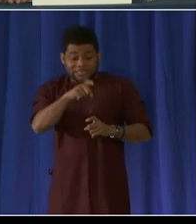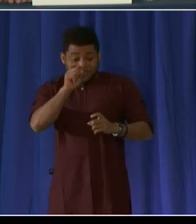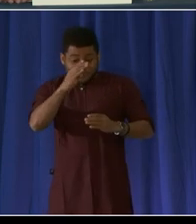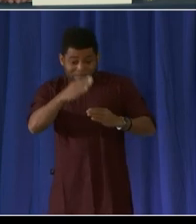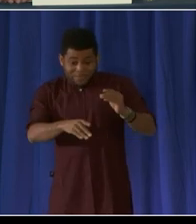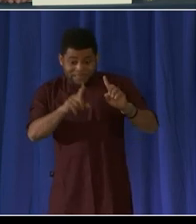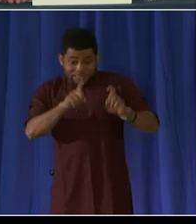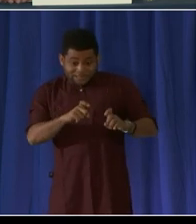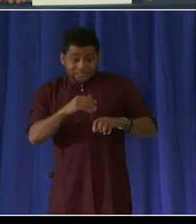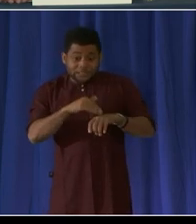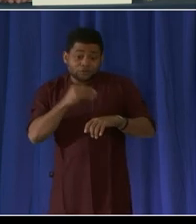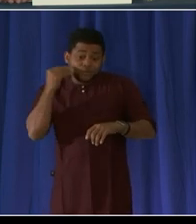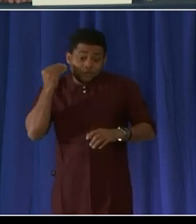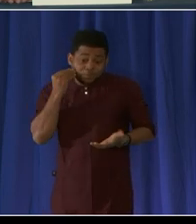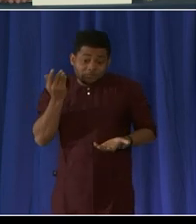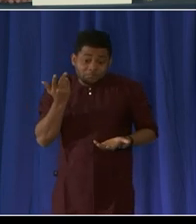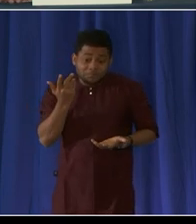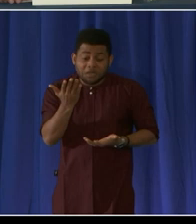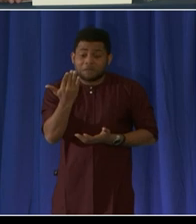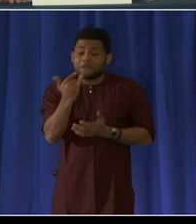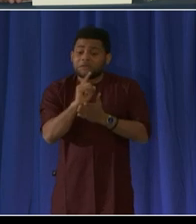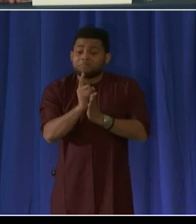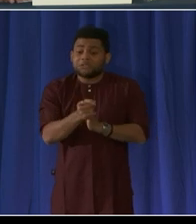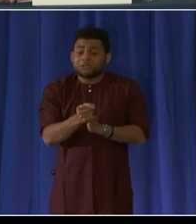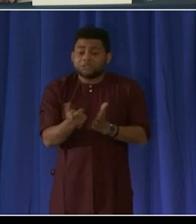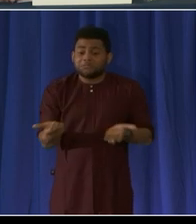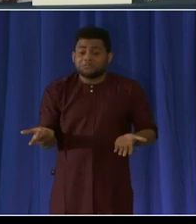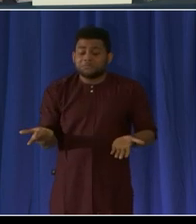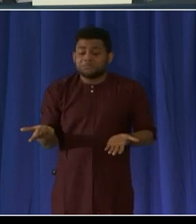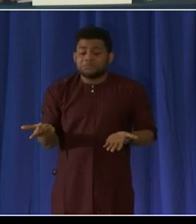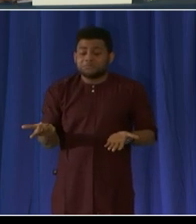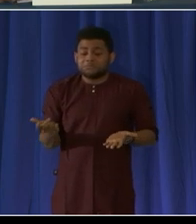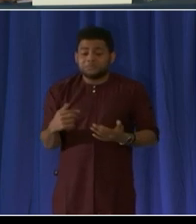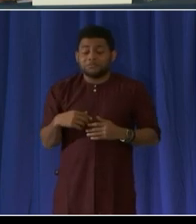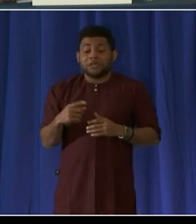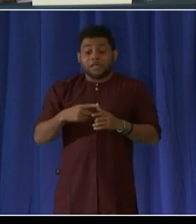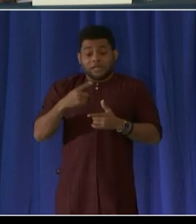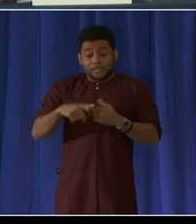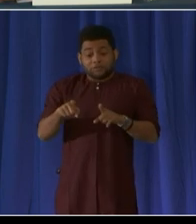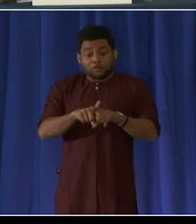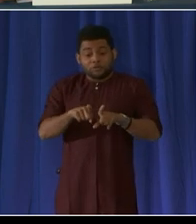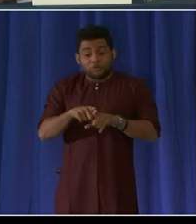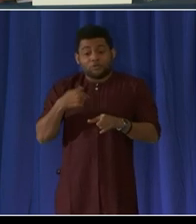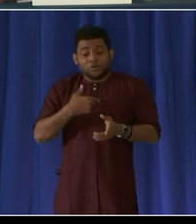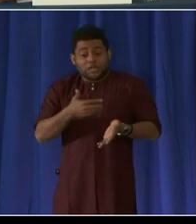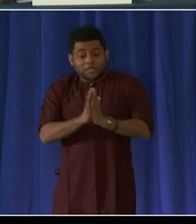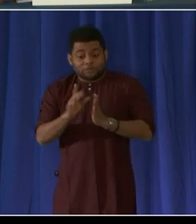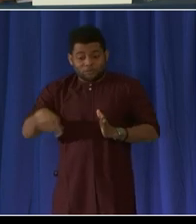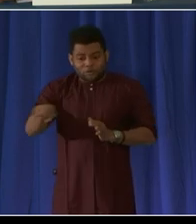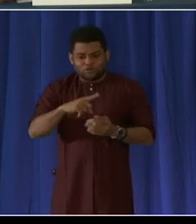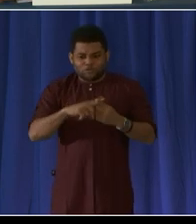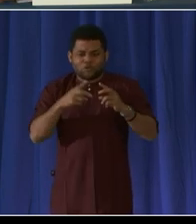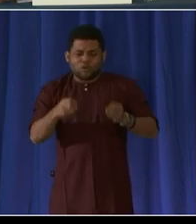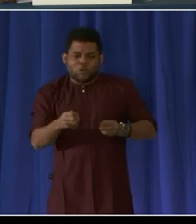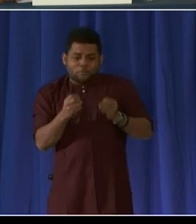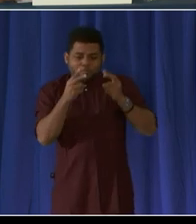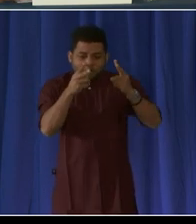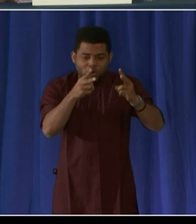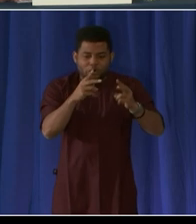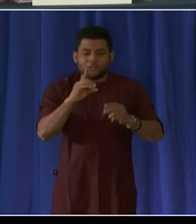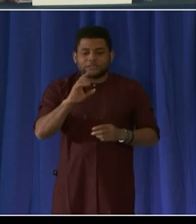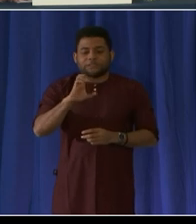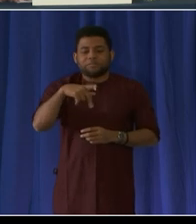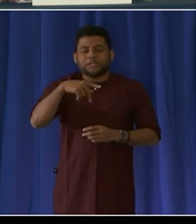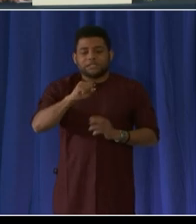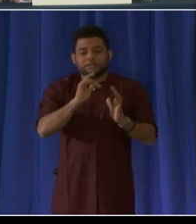test at home. It takes approximately 15 minutes to do so, and we ask that you upload your results on the